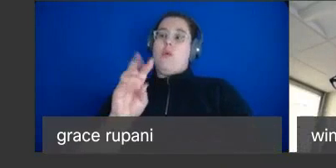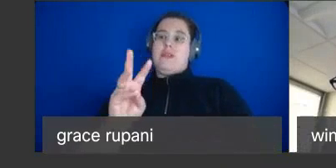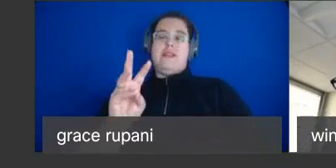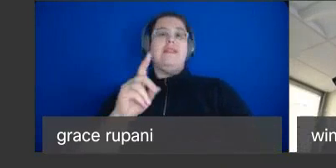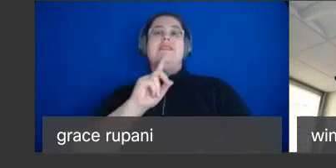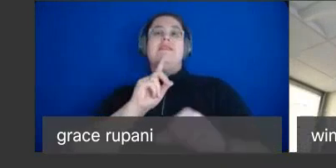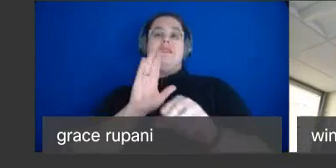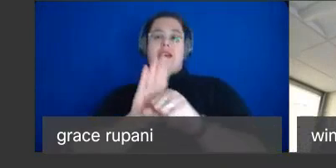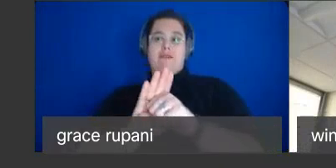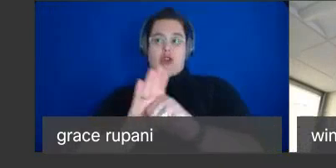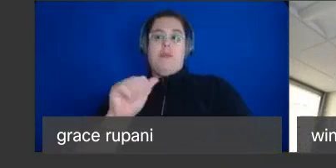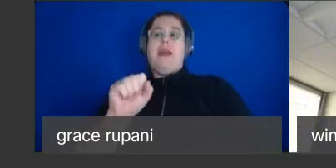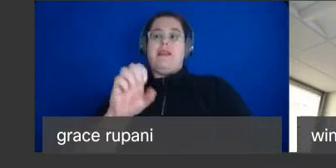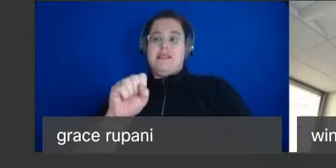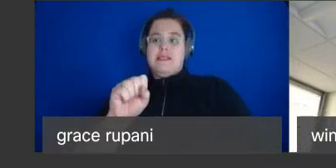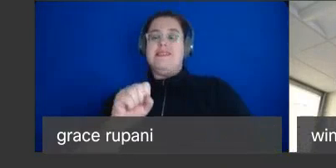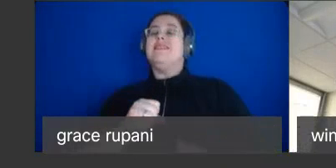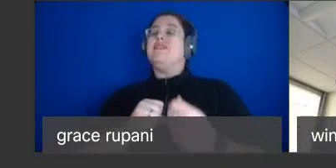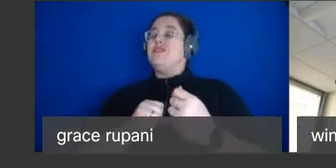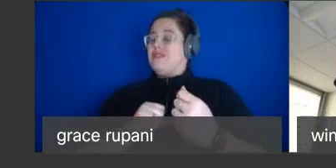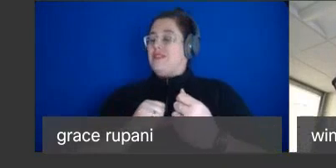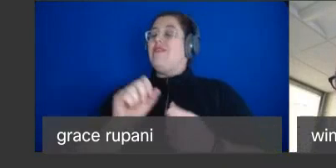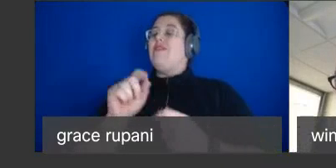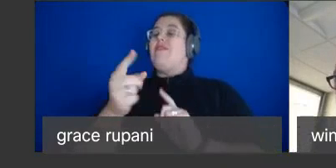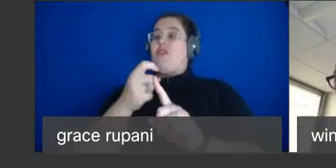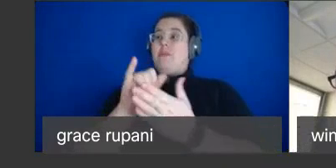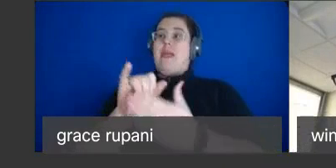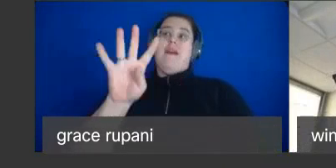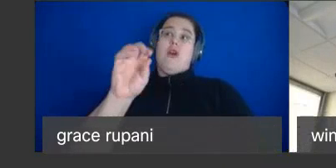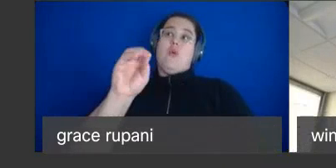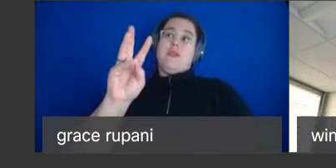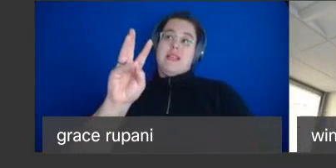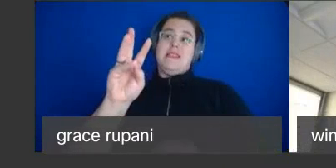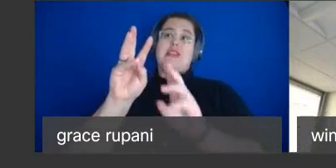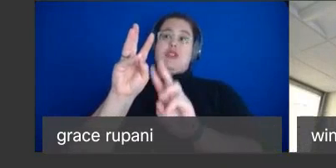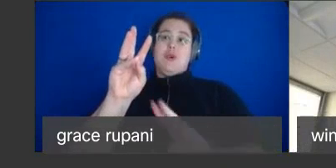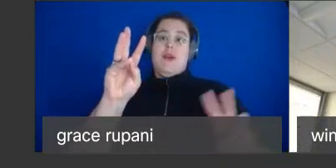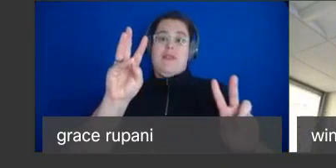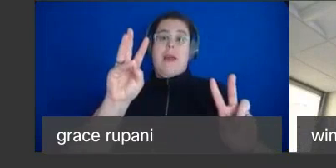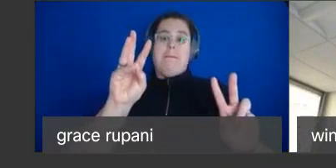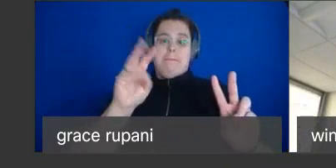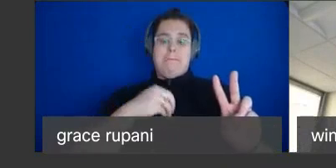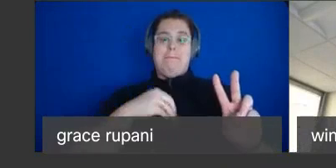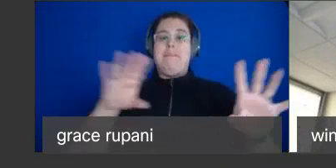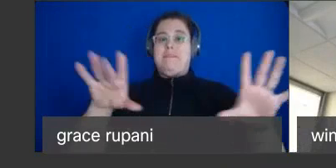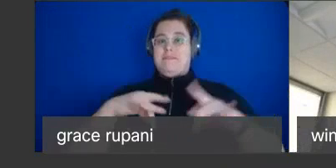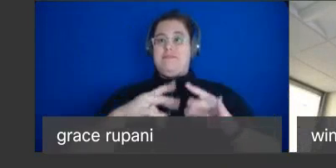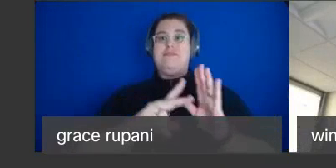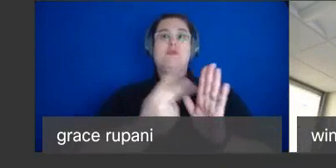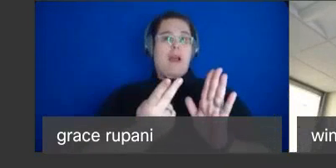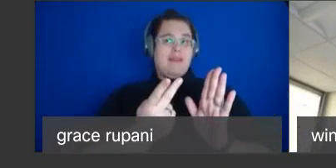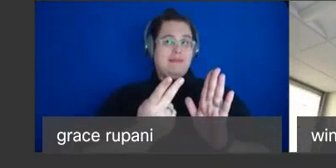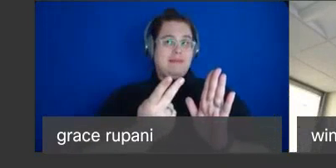positive again after testing negative. One was in April and one